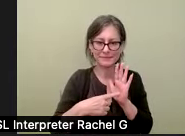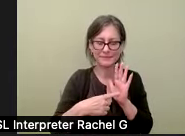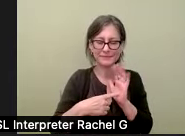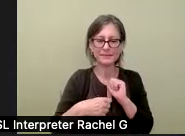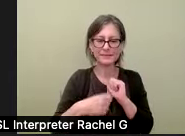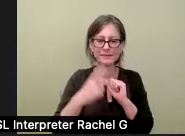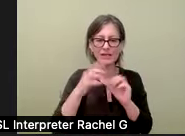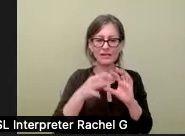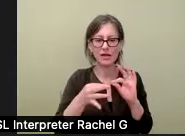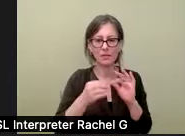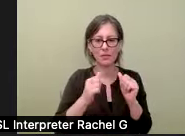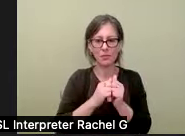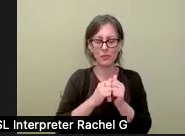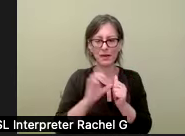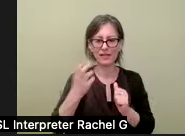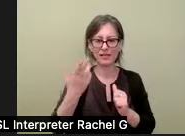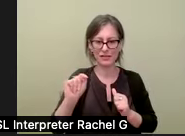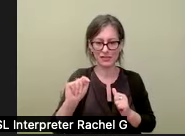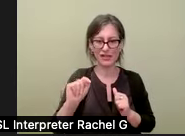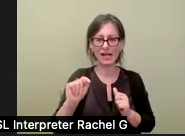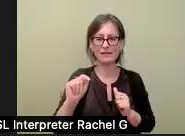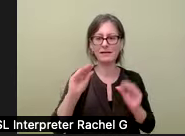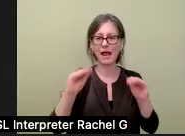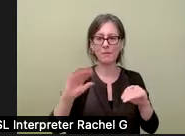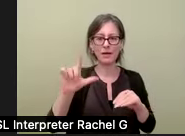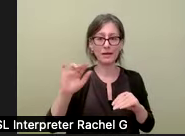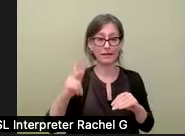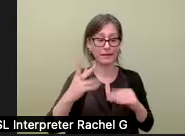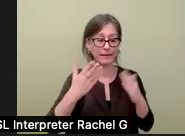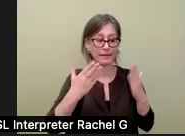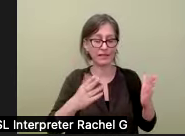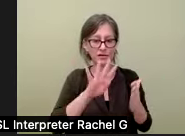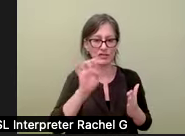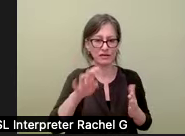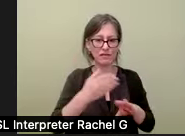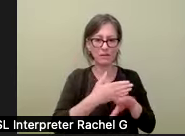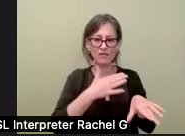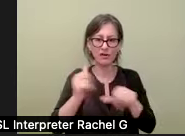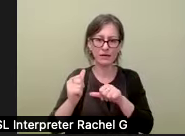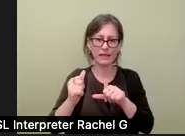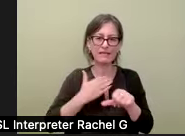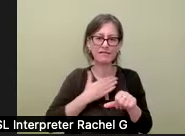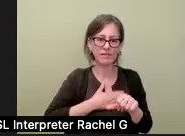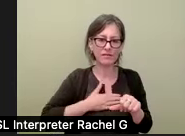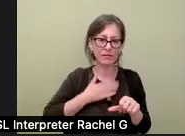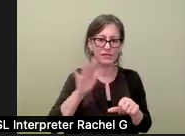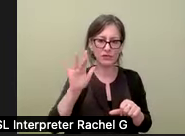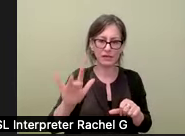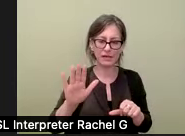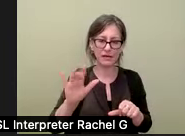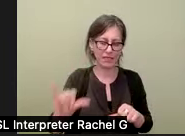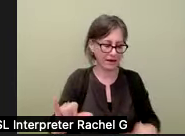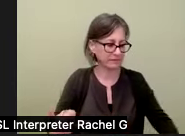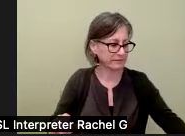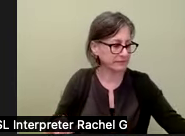chat. I have put the link to the survey. Please, before you would leave, to click on that and complete it. It